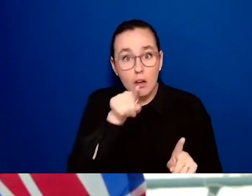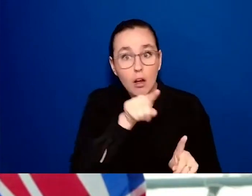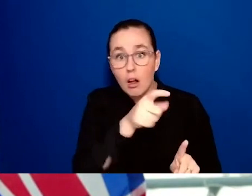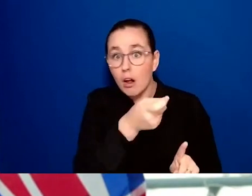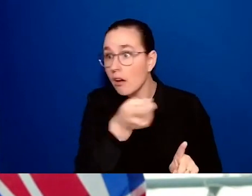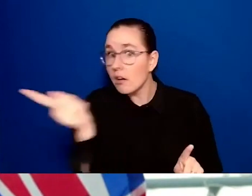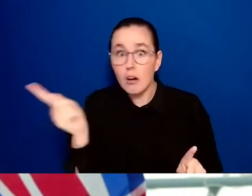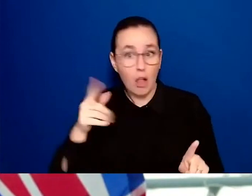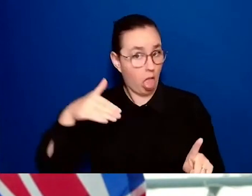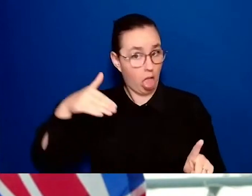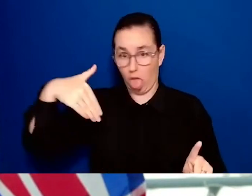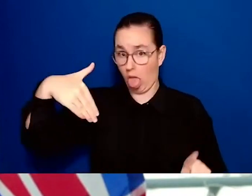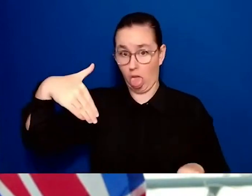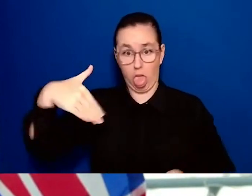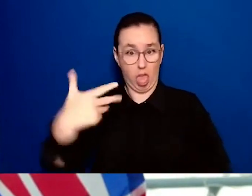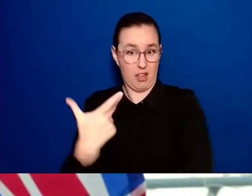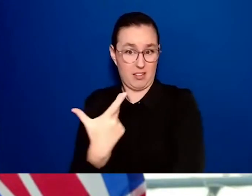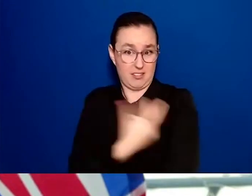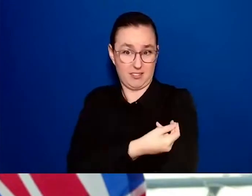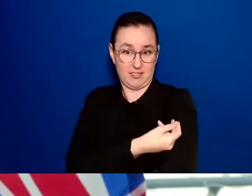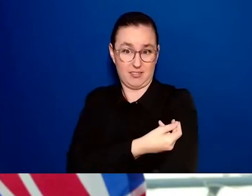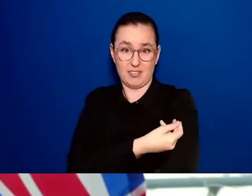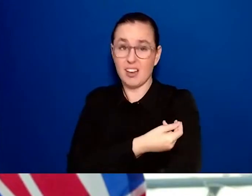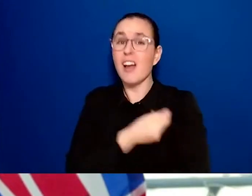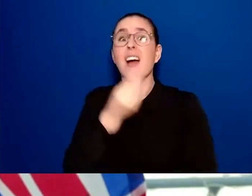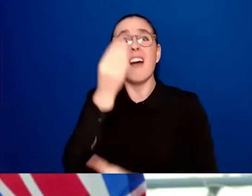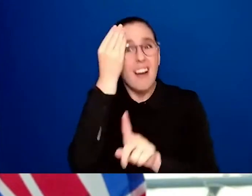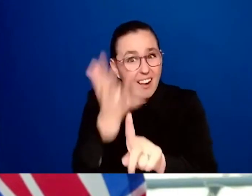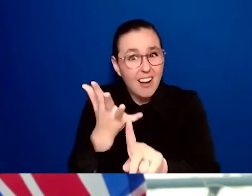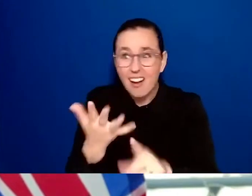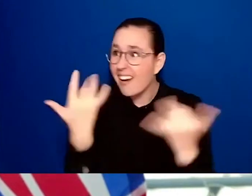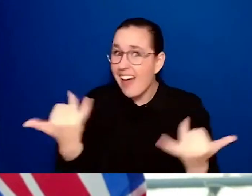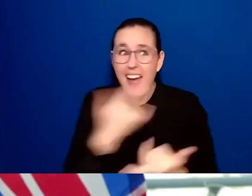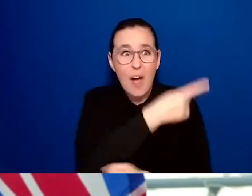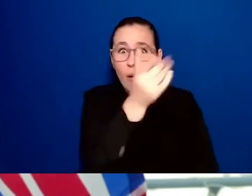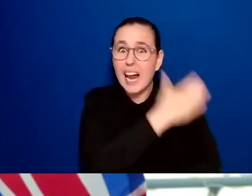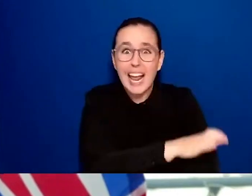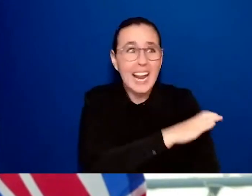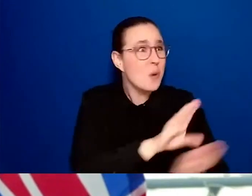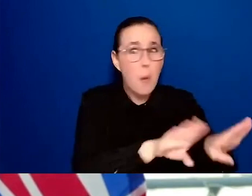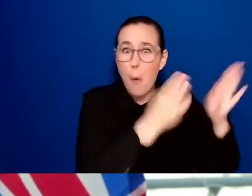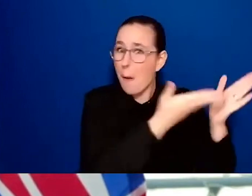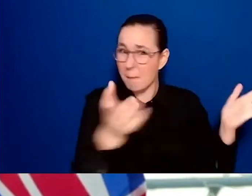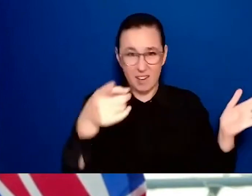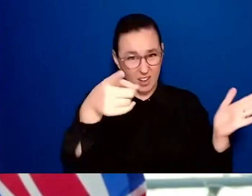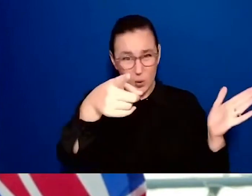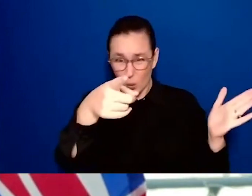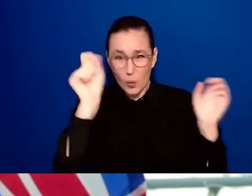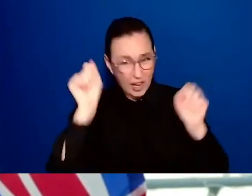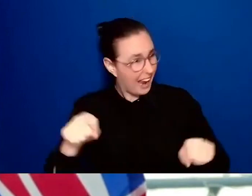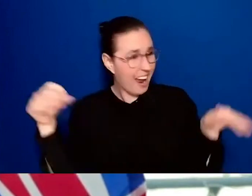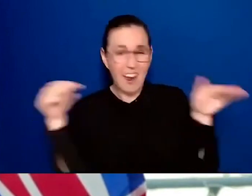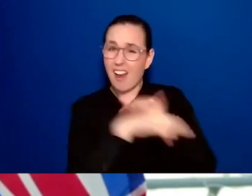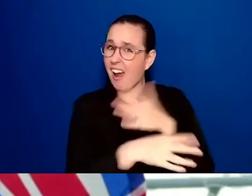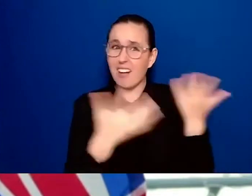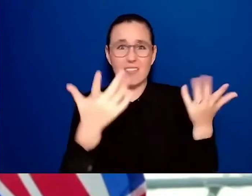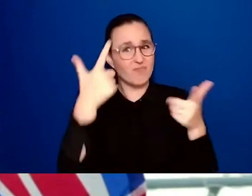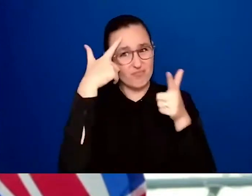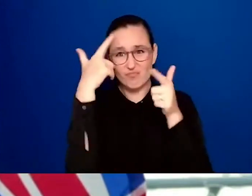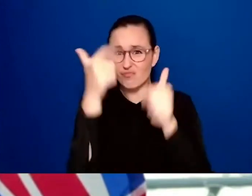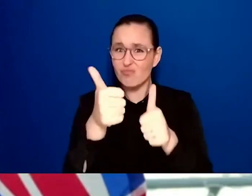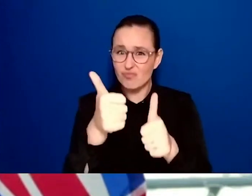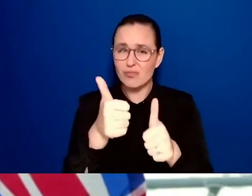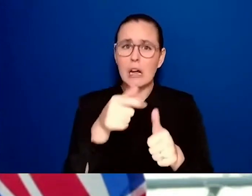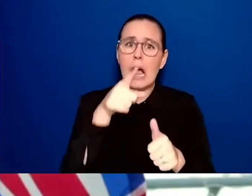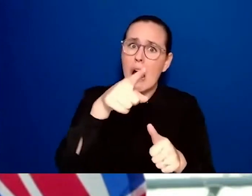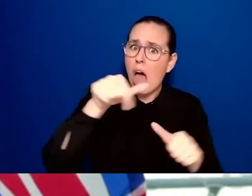with your doctor, talk to your pharmacist, get the information that you need to make the right choice to protect yourself and your